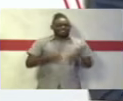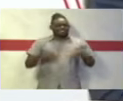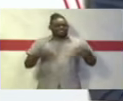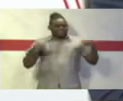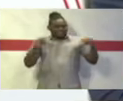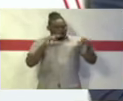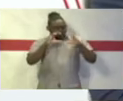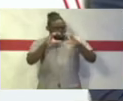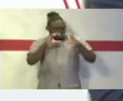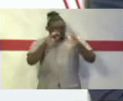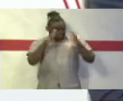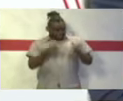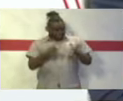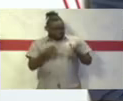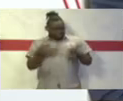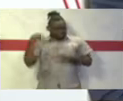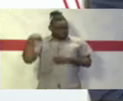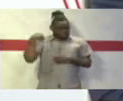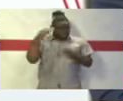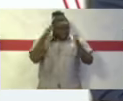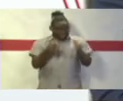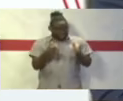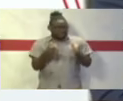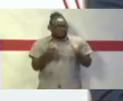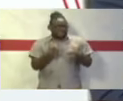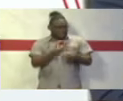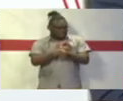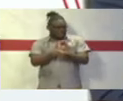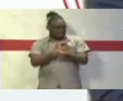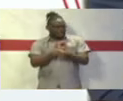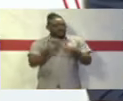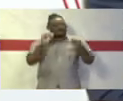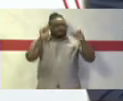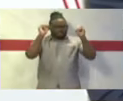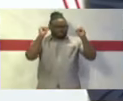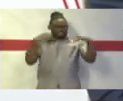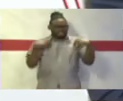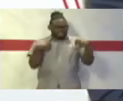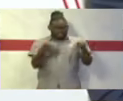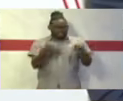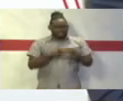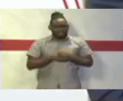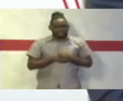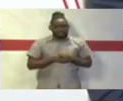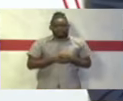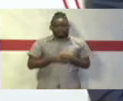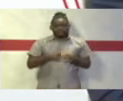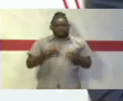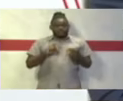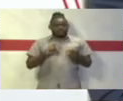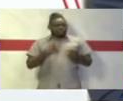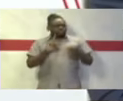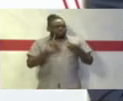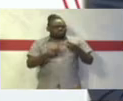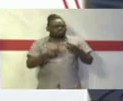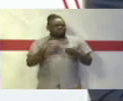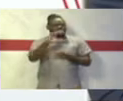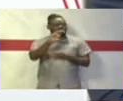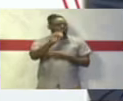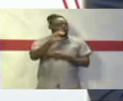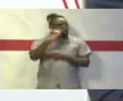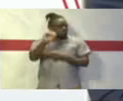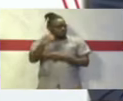Communications Practitioner at the Ministry of Health, Dr. Roshan Parasram, the Chief Medical Officer, Dr.